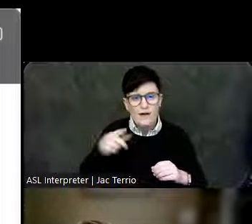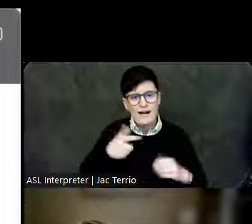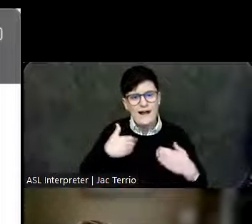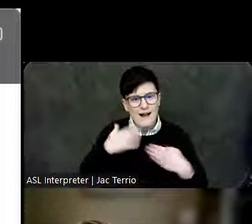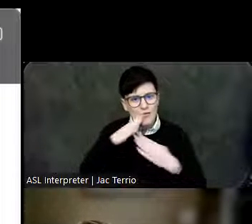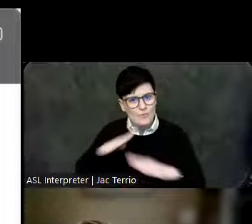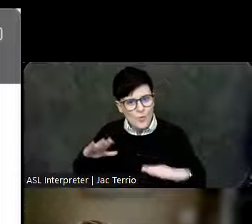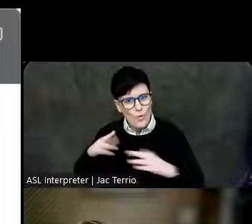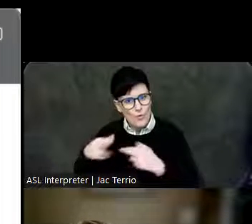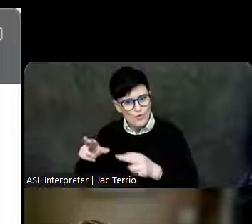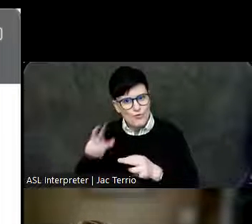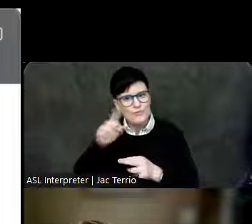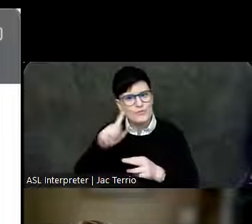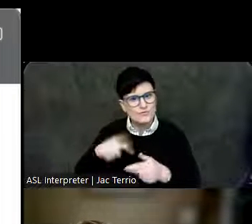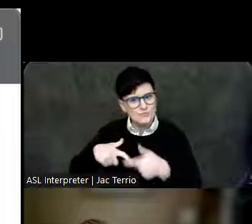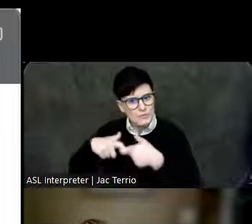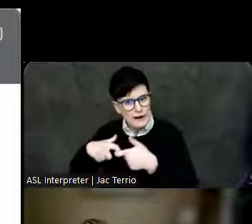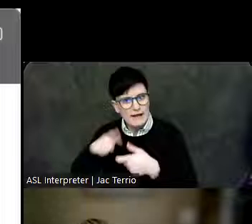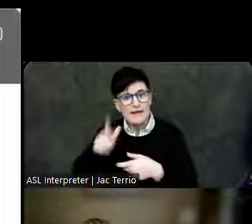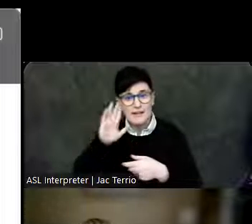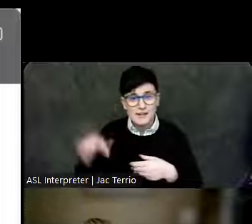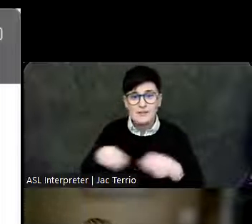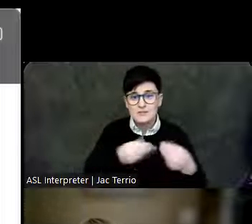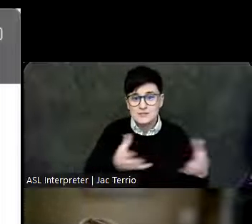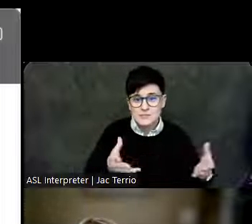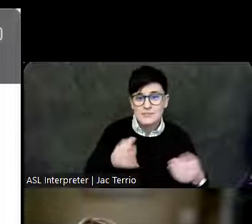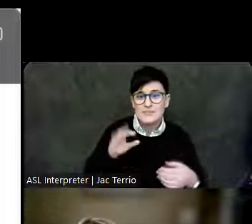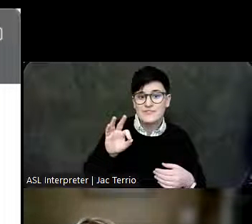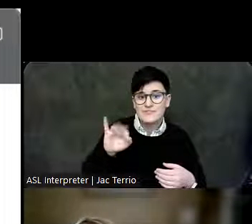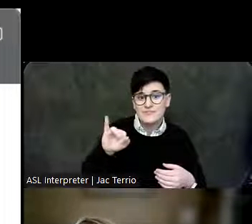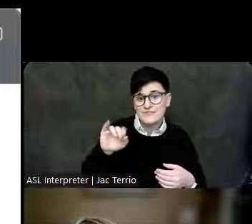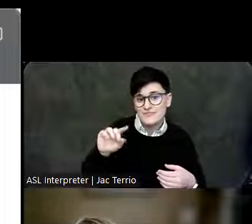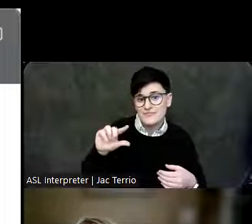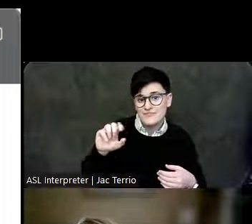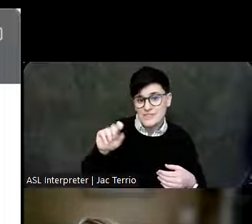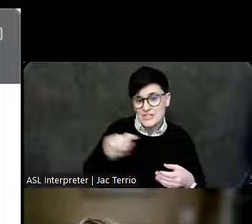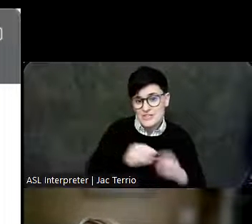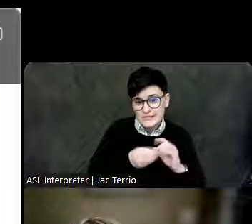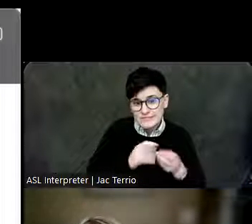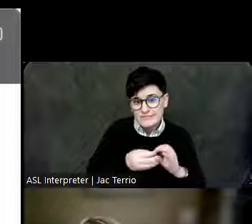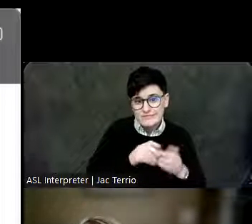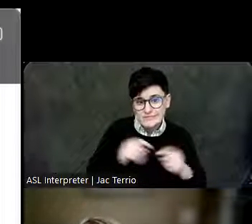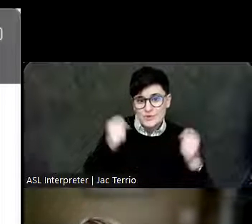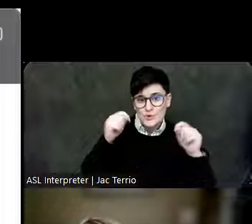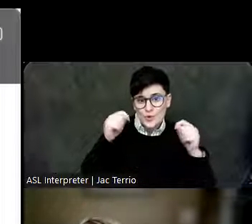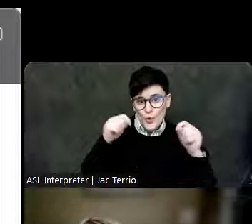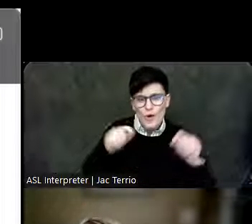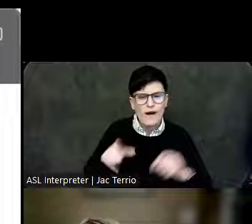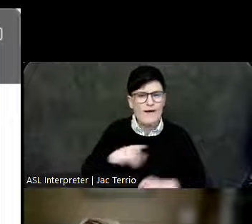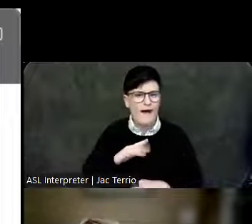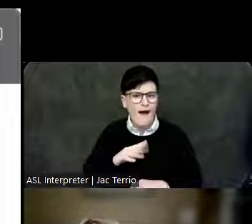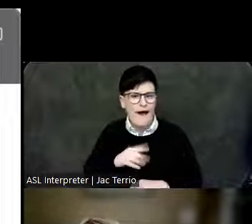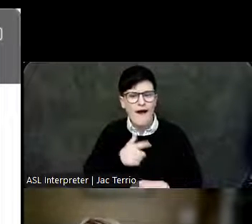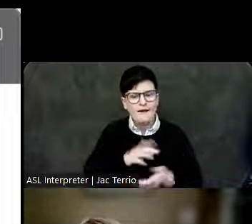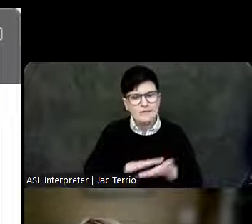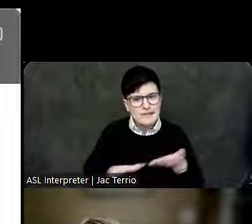and they're going to supply some fidget toys. There's just a bunch of really nice materials that they're making available